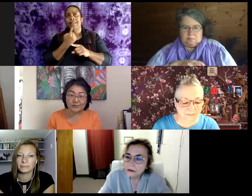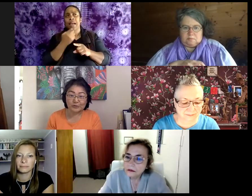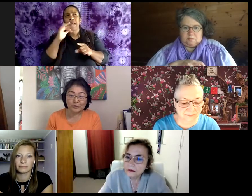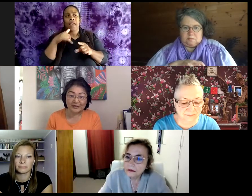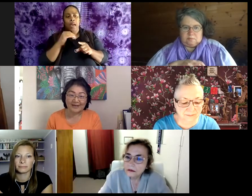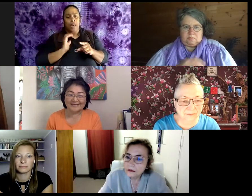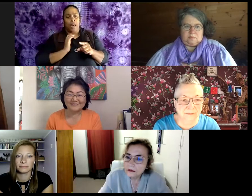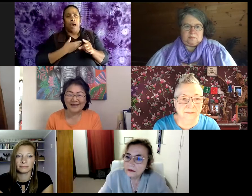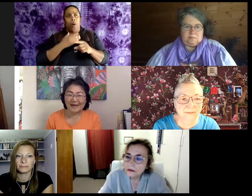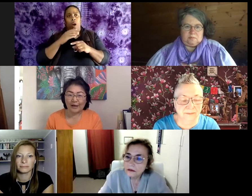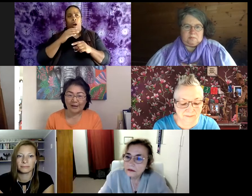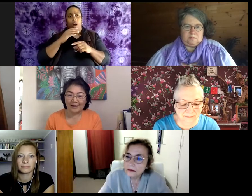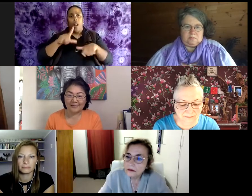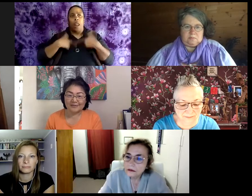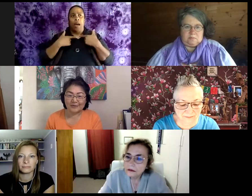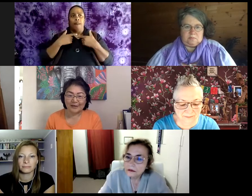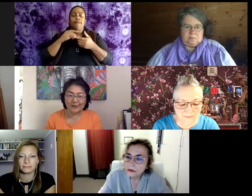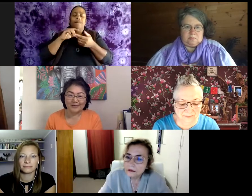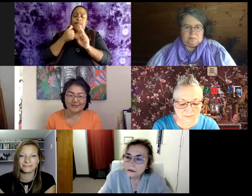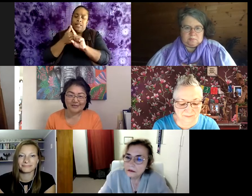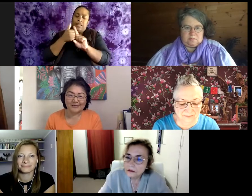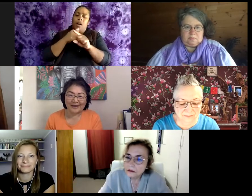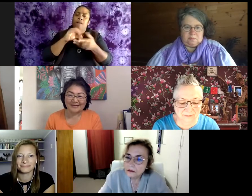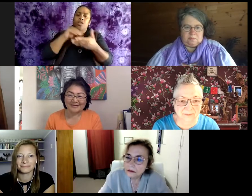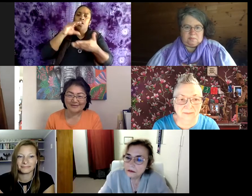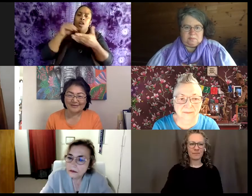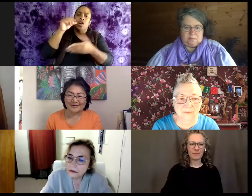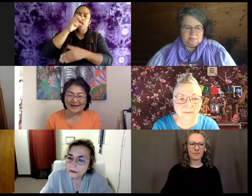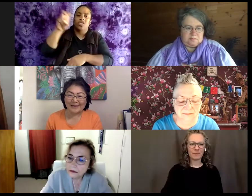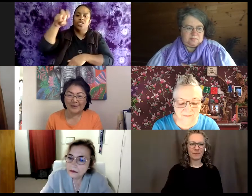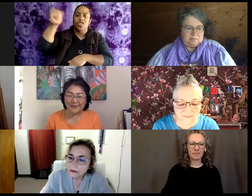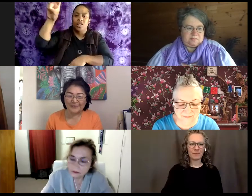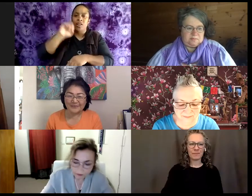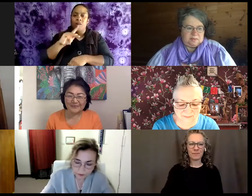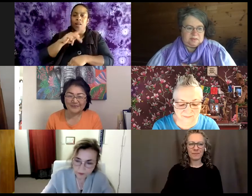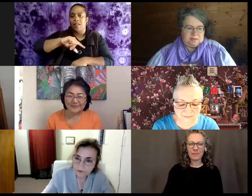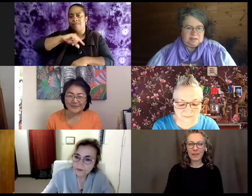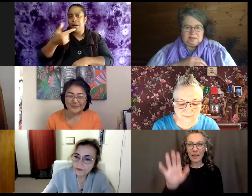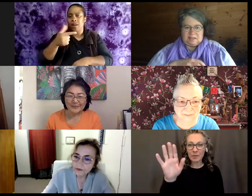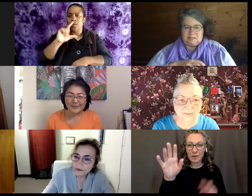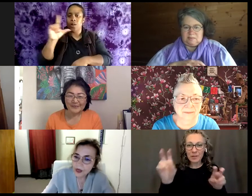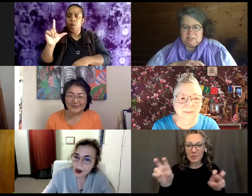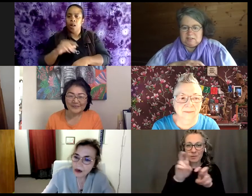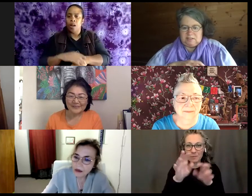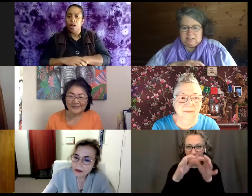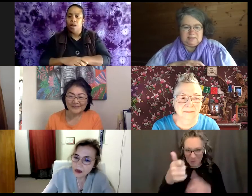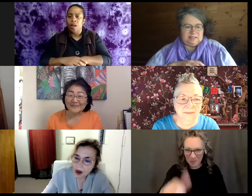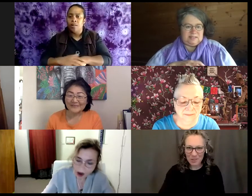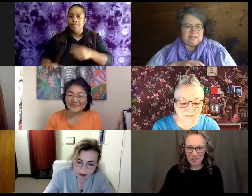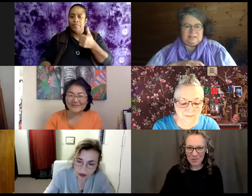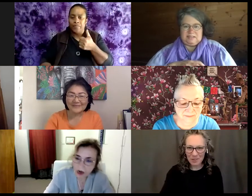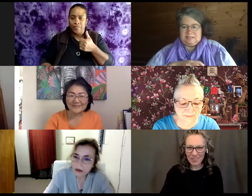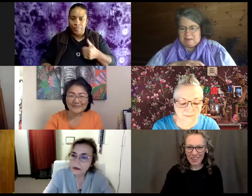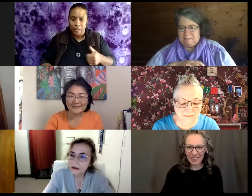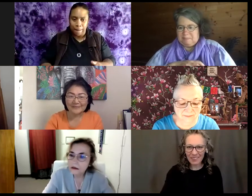learning journey. And that's what I want to share. Back to you, Lorelei. Thanks so much, Audrey.